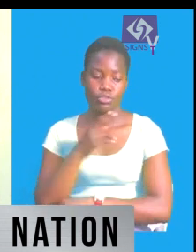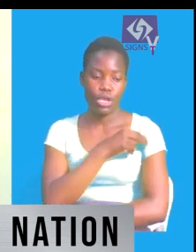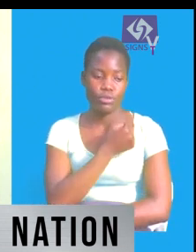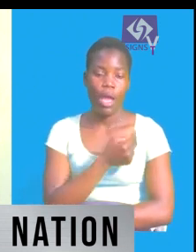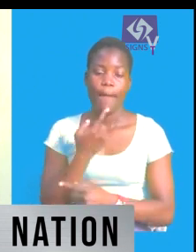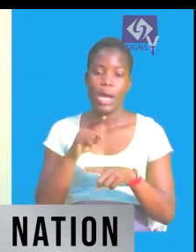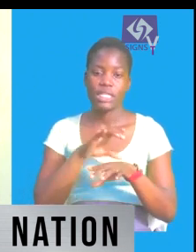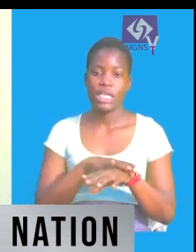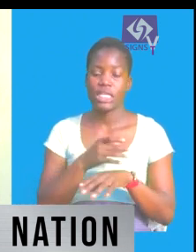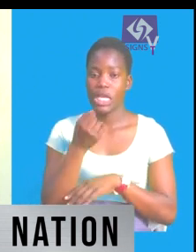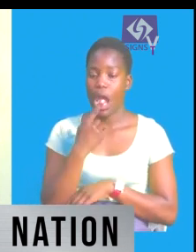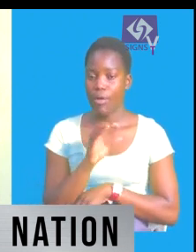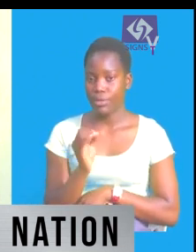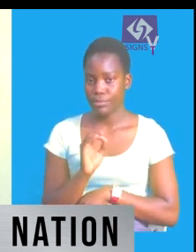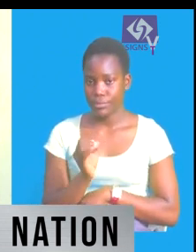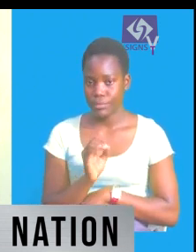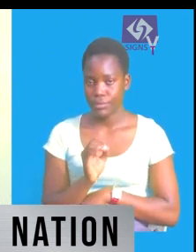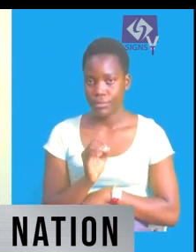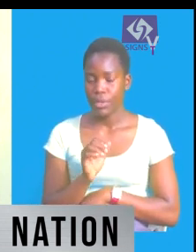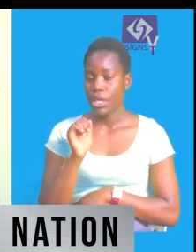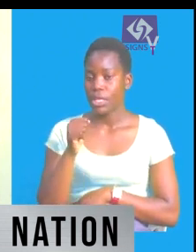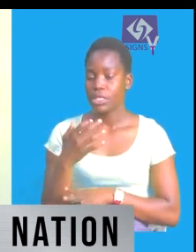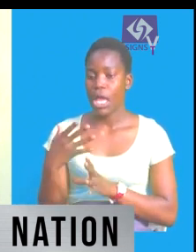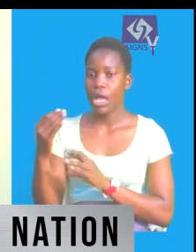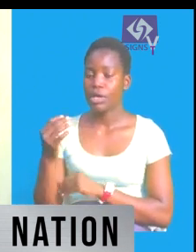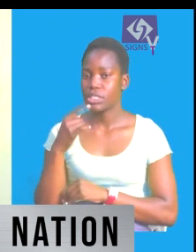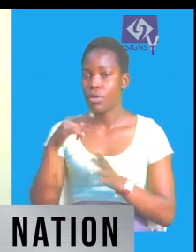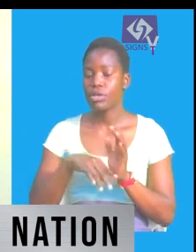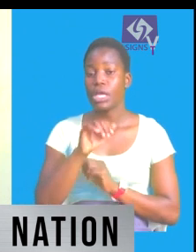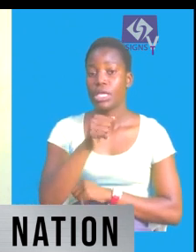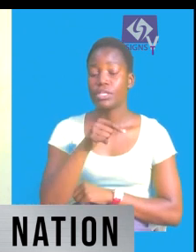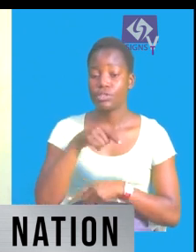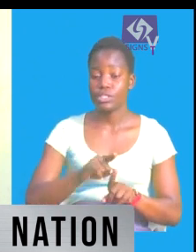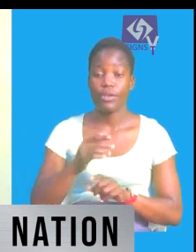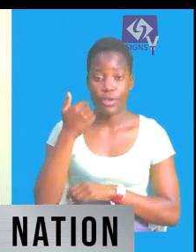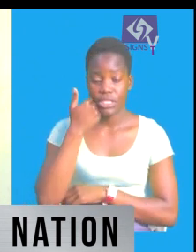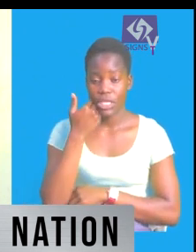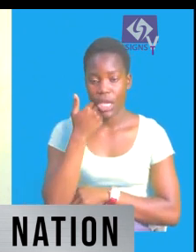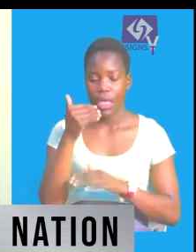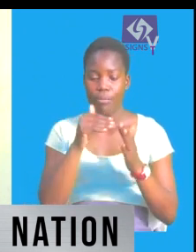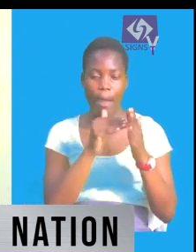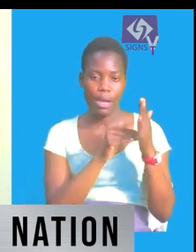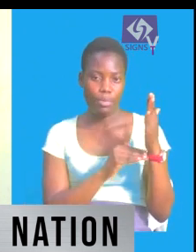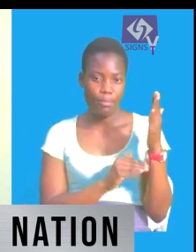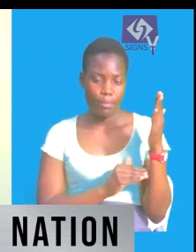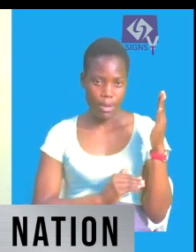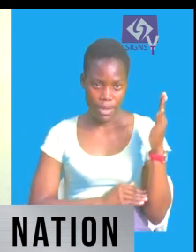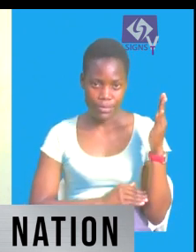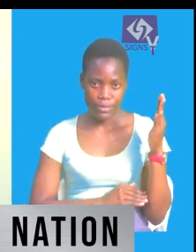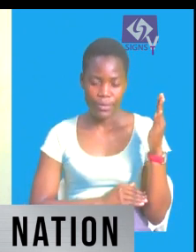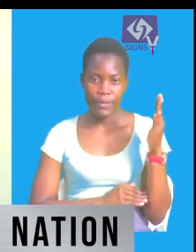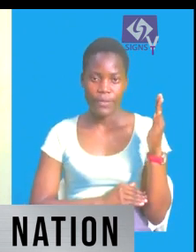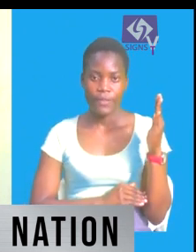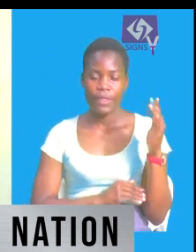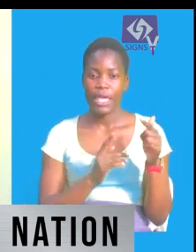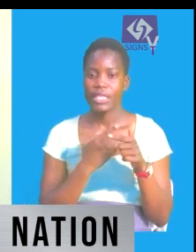dawa, you know. Okay. Yeah, naenda naambiwa, yes, you are sick, this is the diagnosis, and blah blah